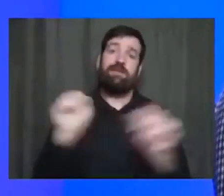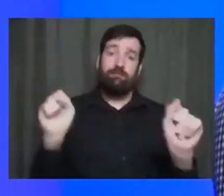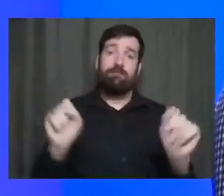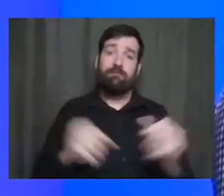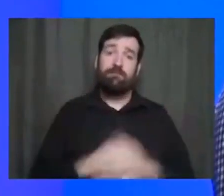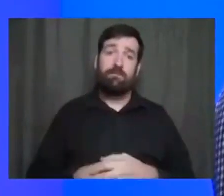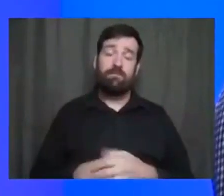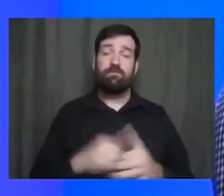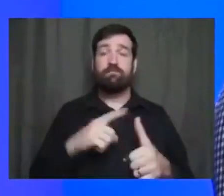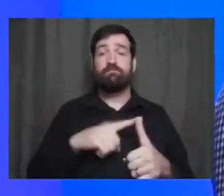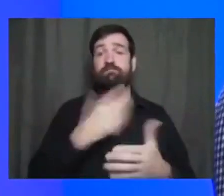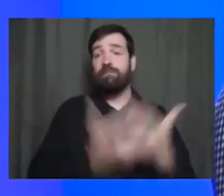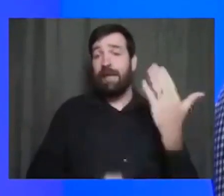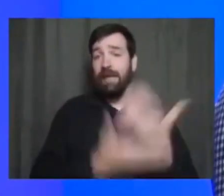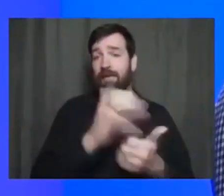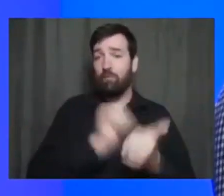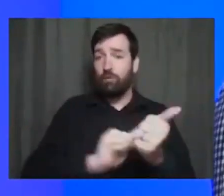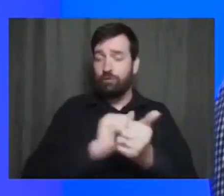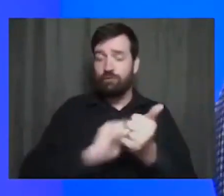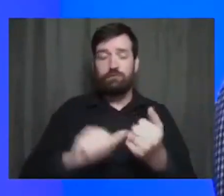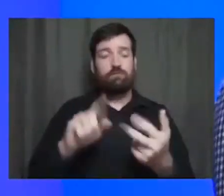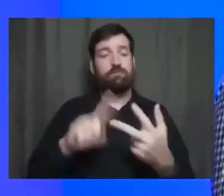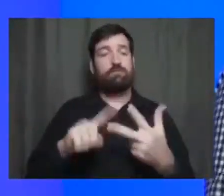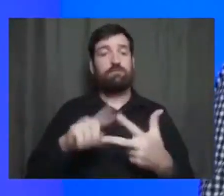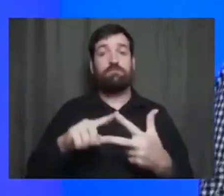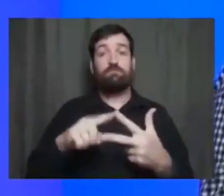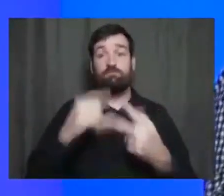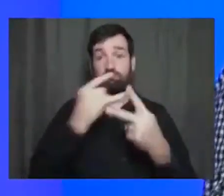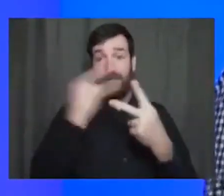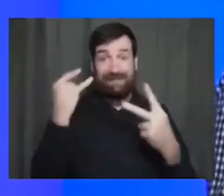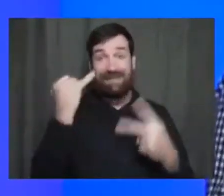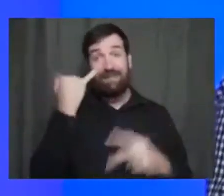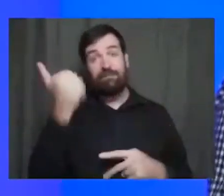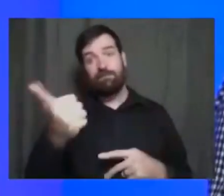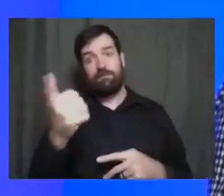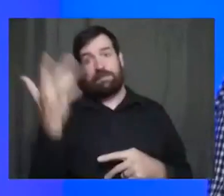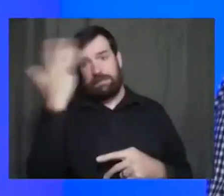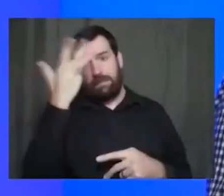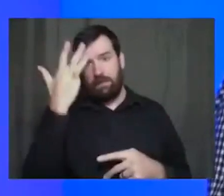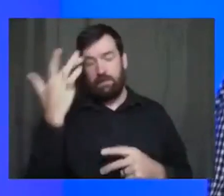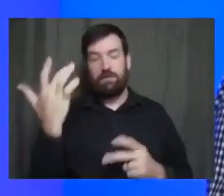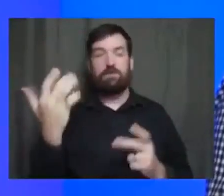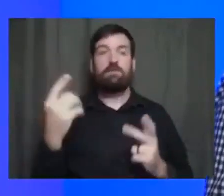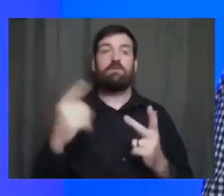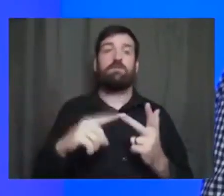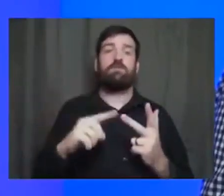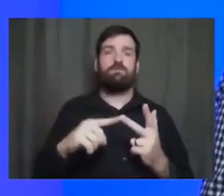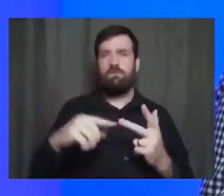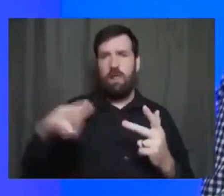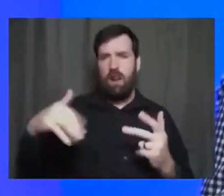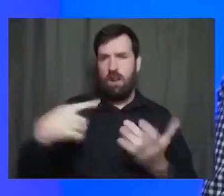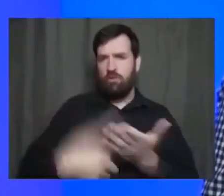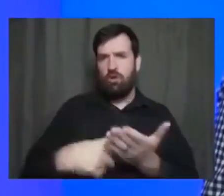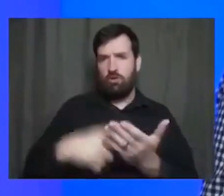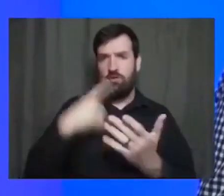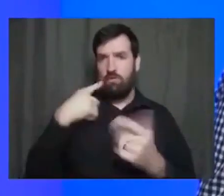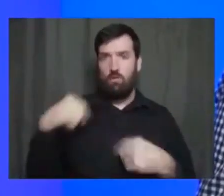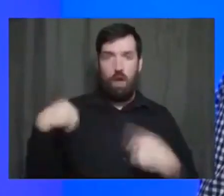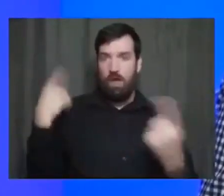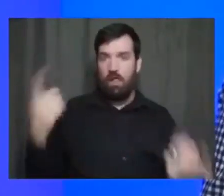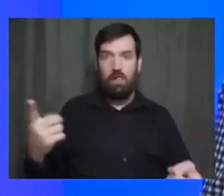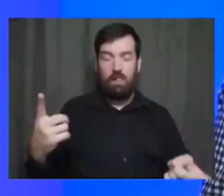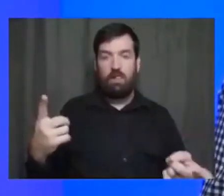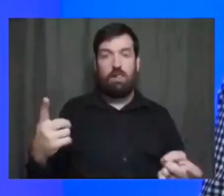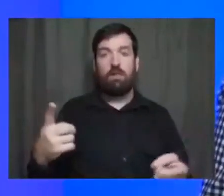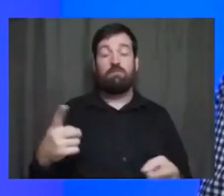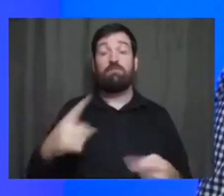hand hygiene, wearing a mask if you're sick, and then even going back to something that we haven't talked about in a long time, just like respiratory etiquette, covering your